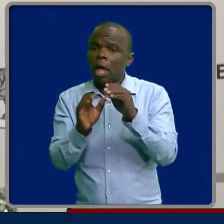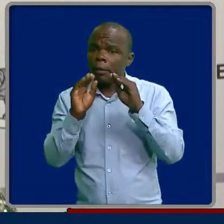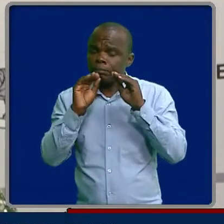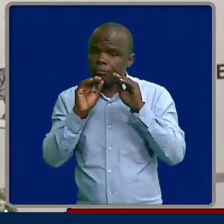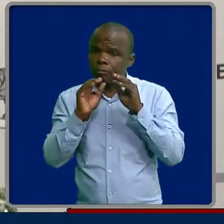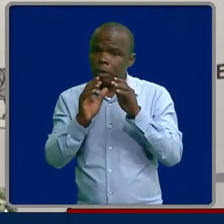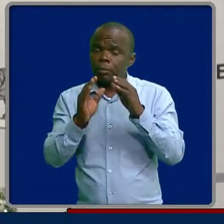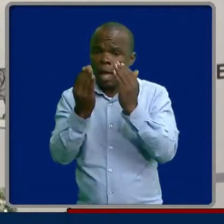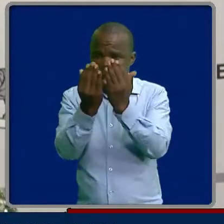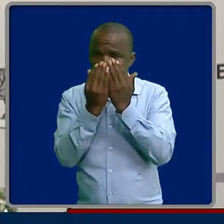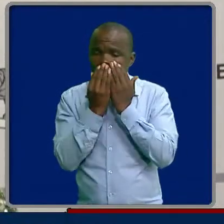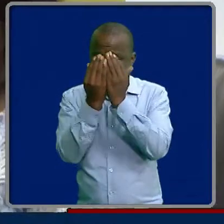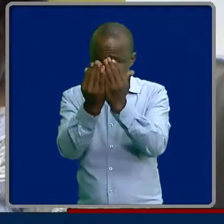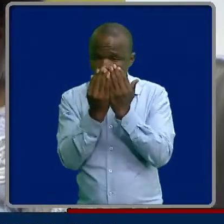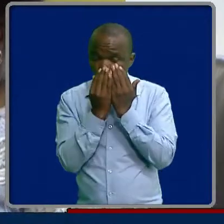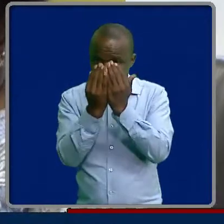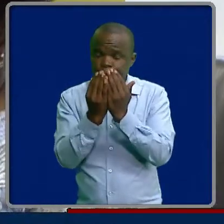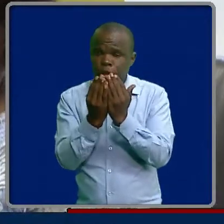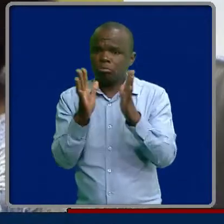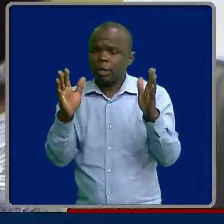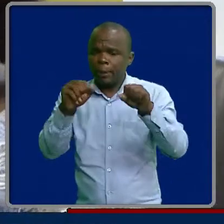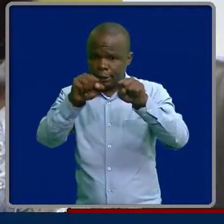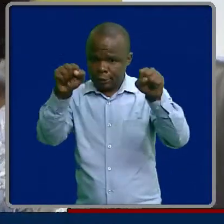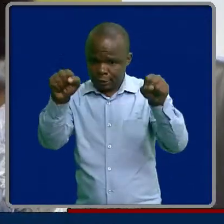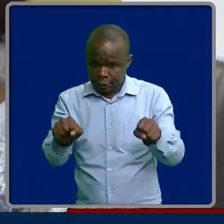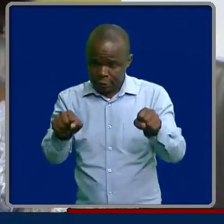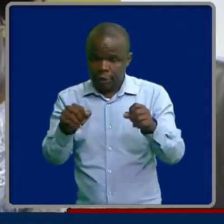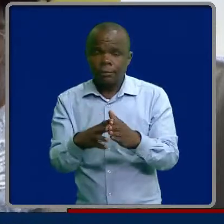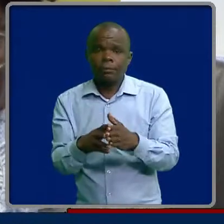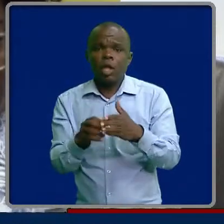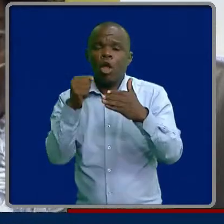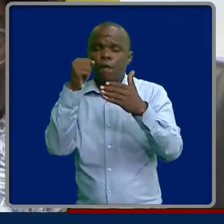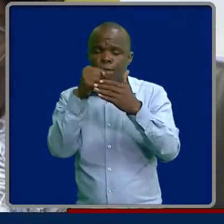of every learner. Let us build